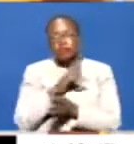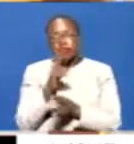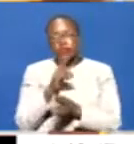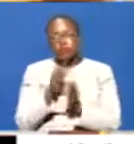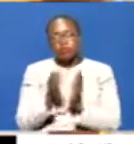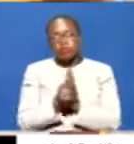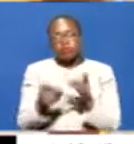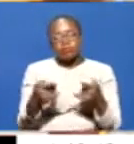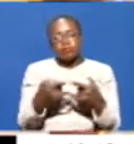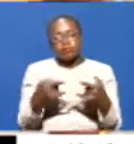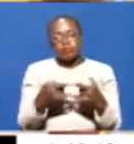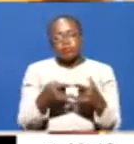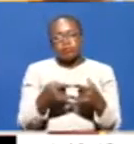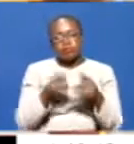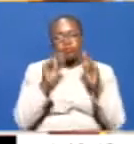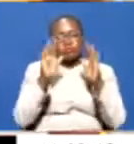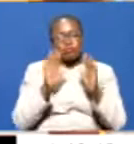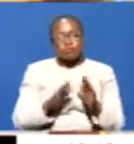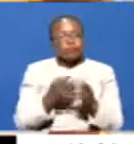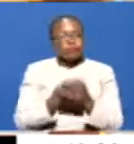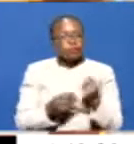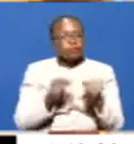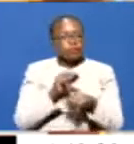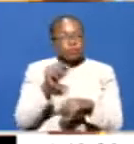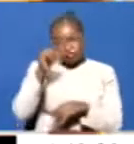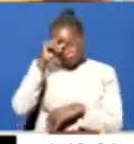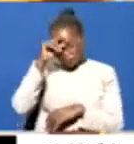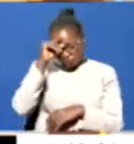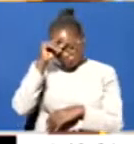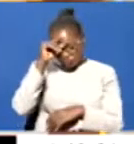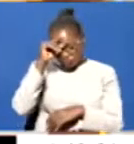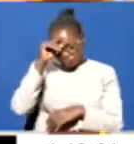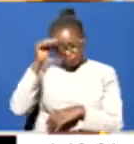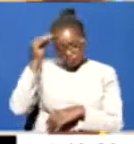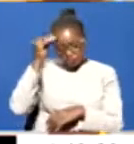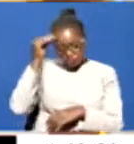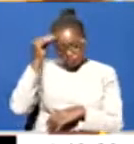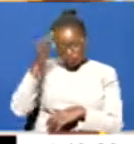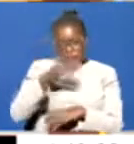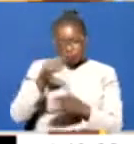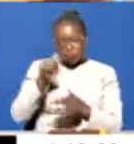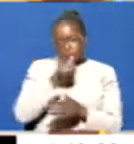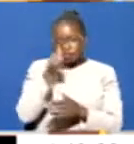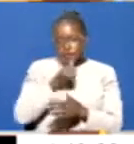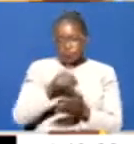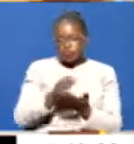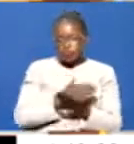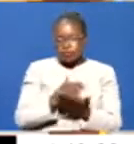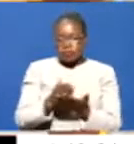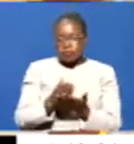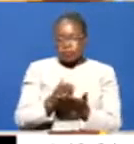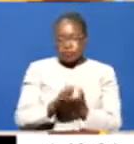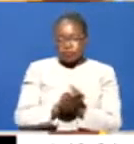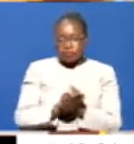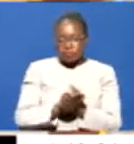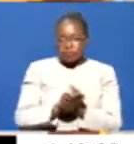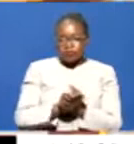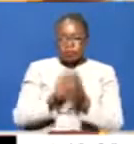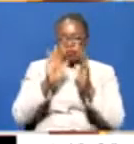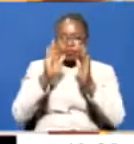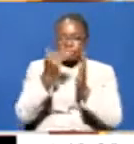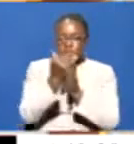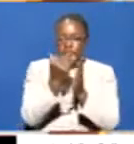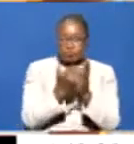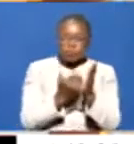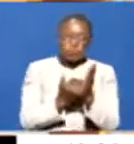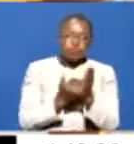gaps. It is important for both government, academia, and the private sector to devise relevant programs that directly